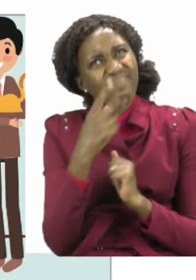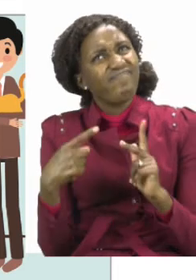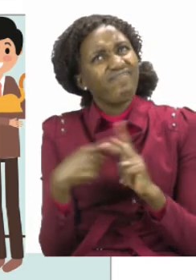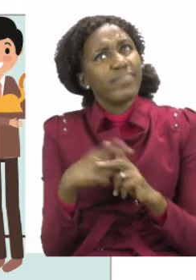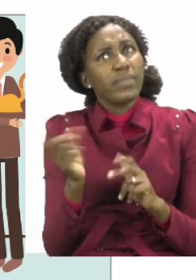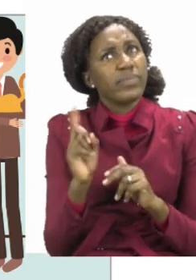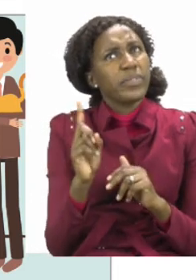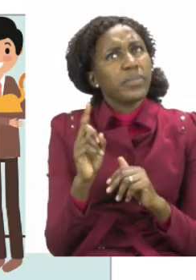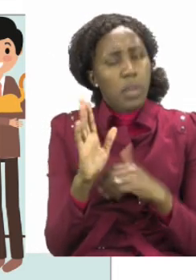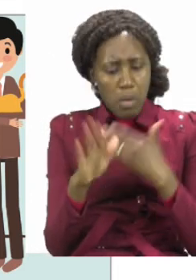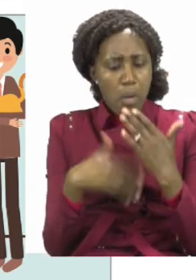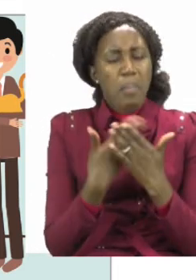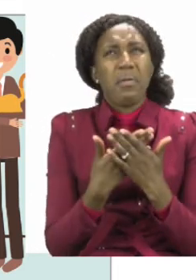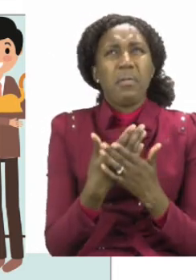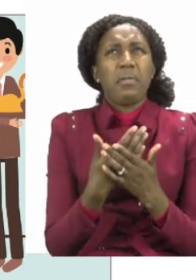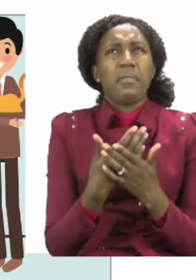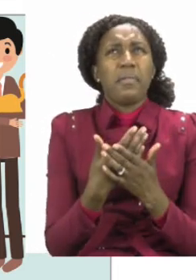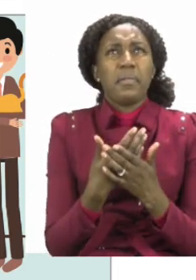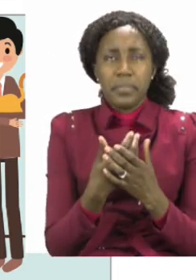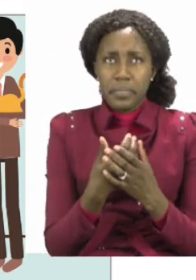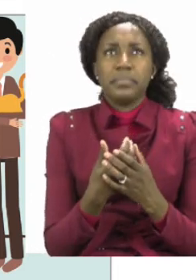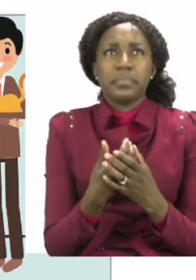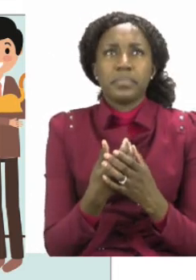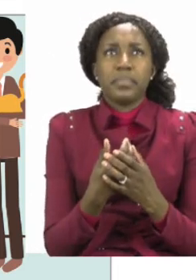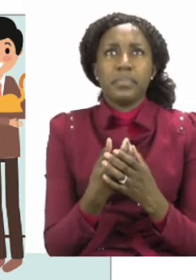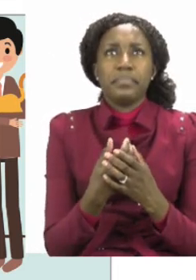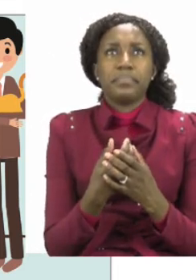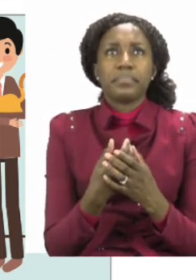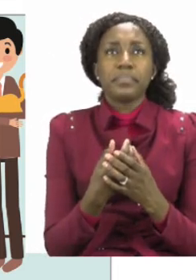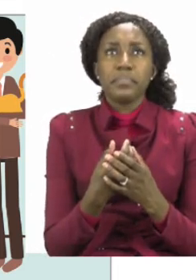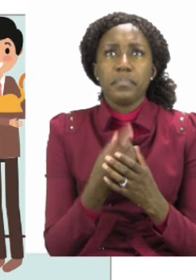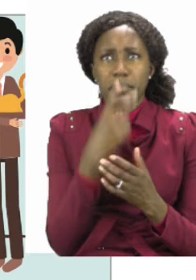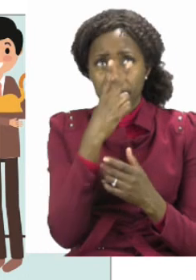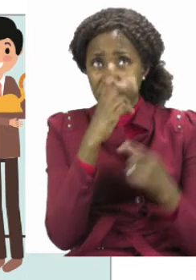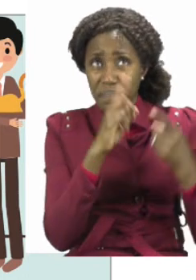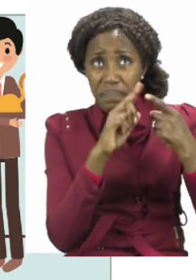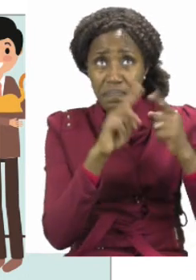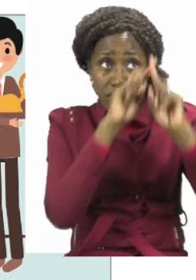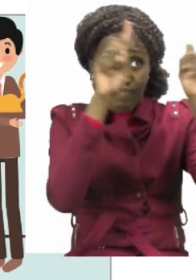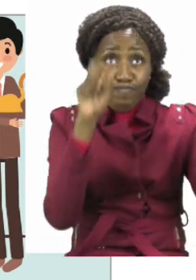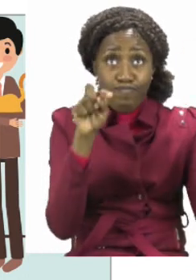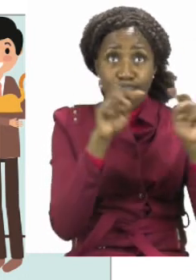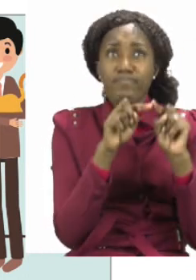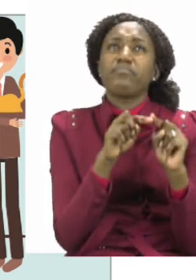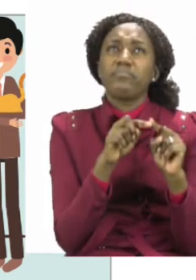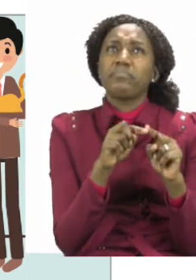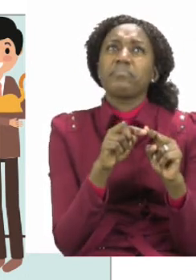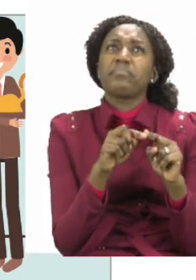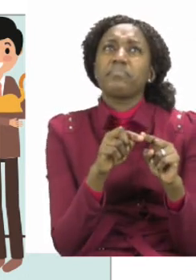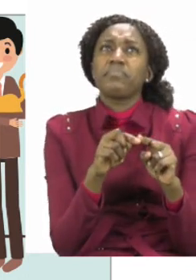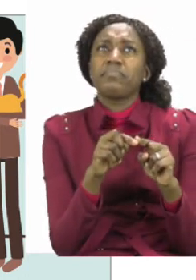each picture. Let's start with the first picture. In the first